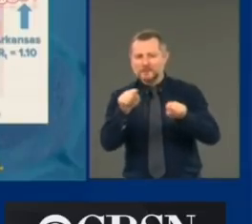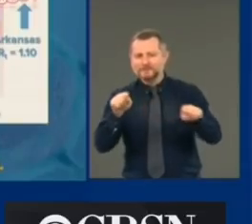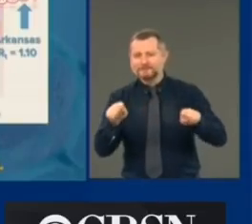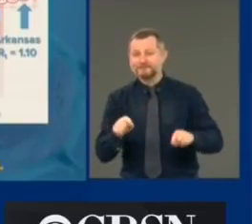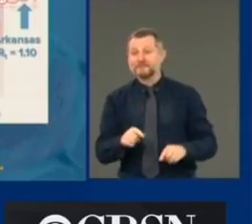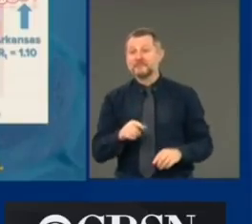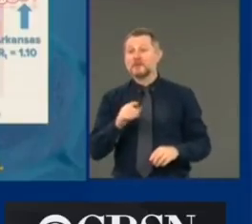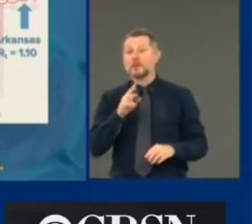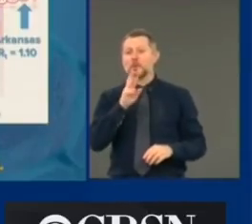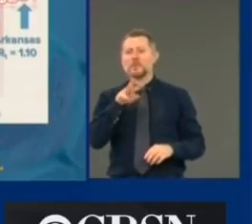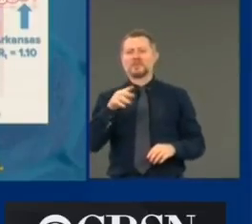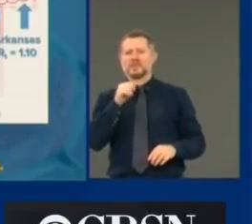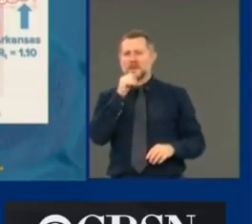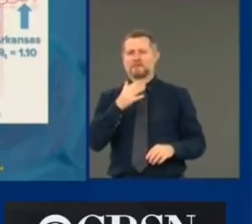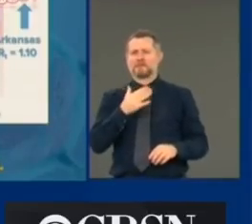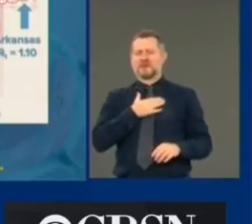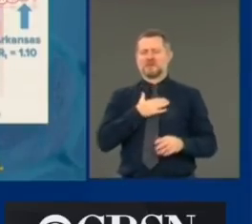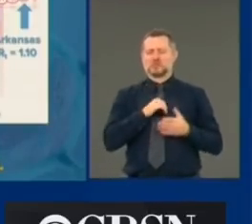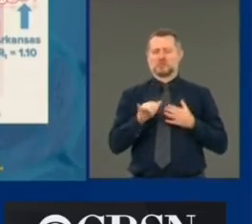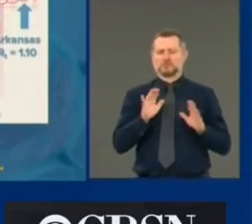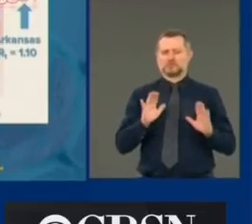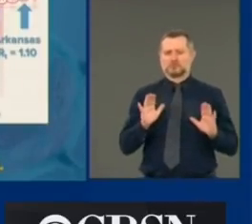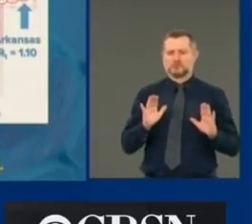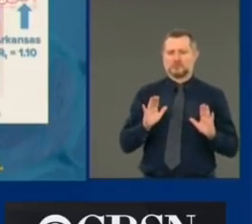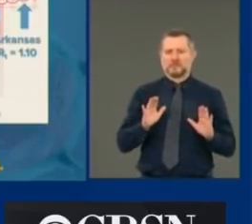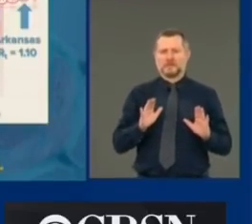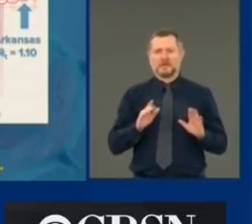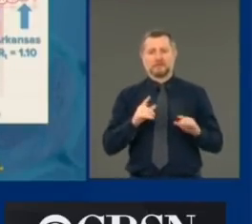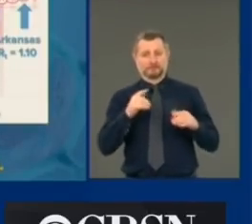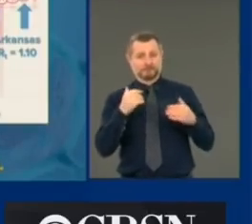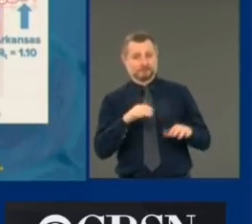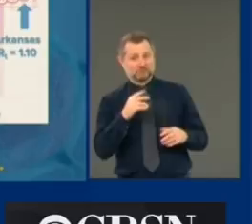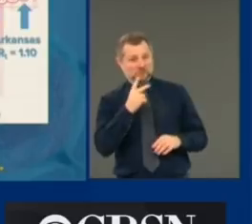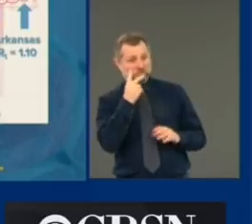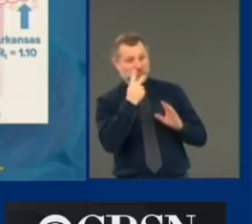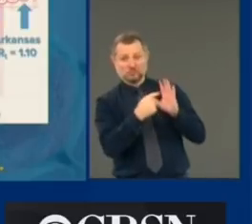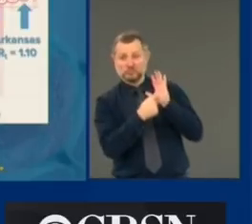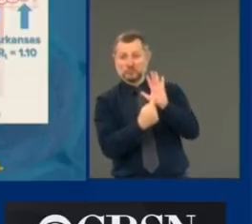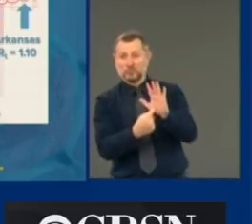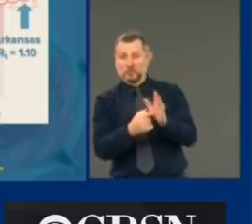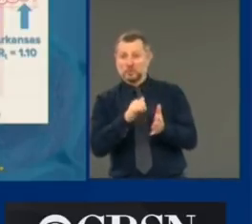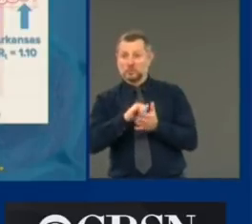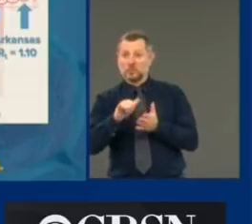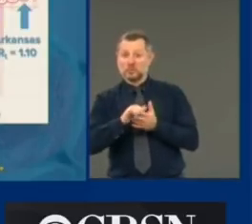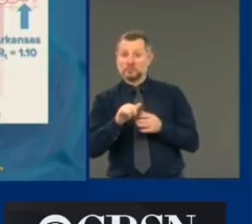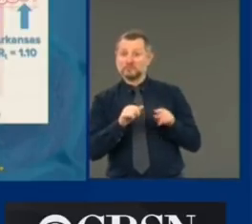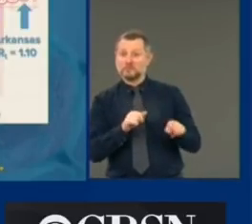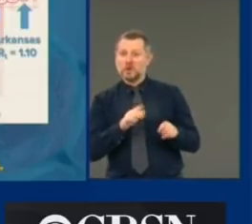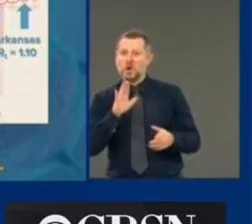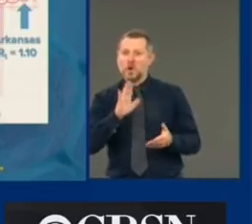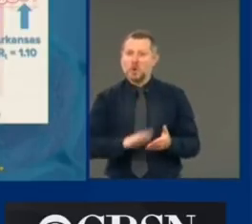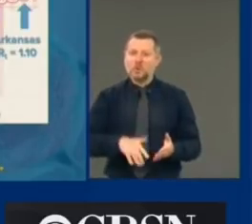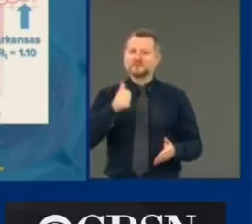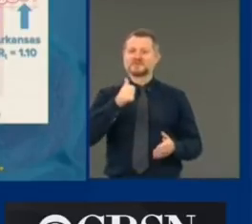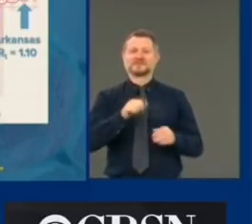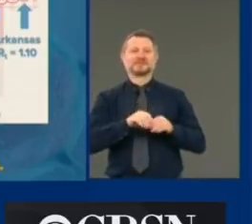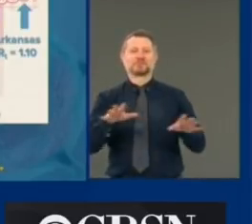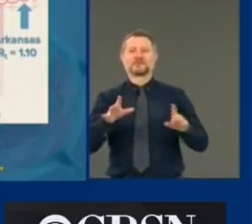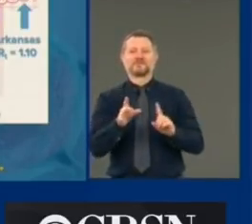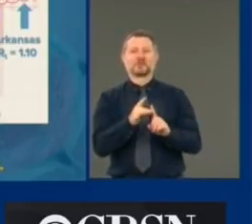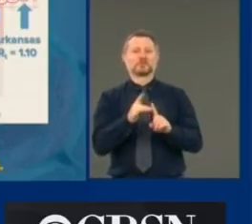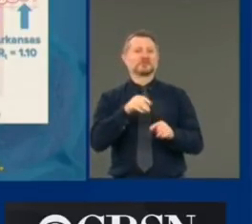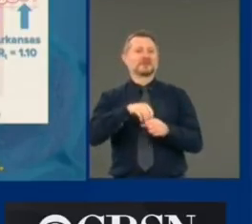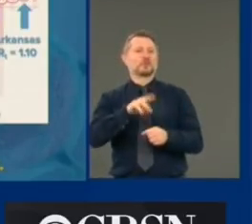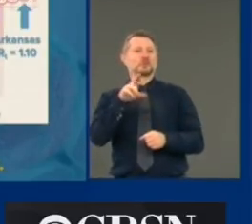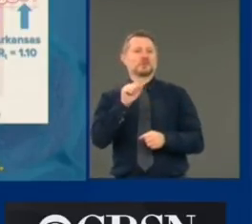website. Has New York literally as the lowest rate of transmission in the United States of